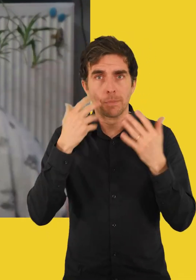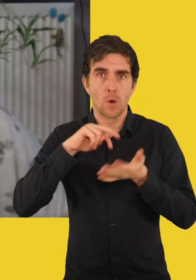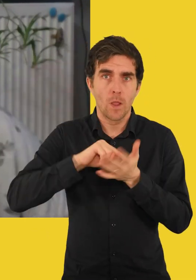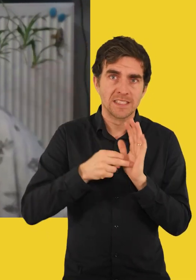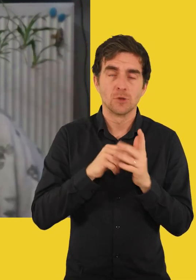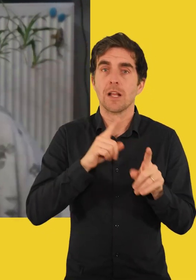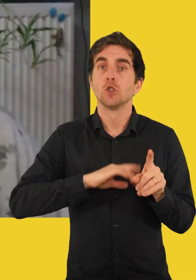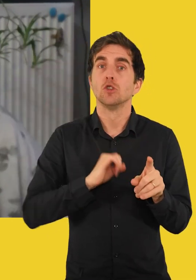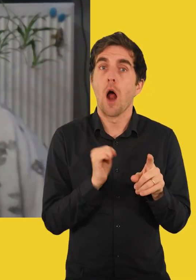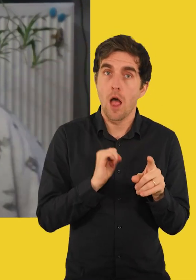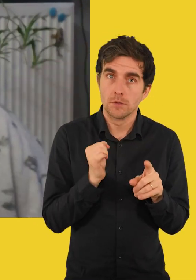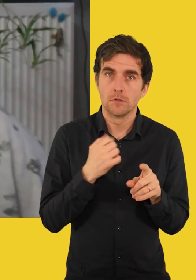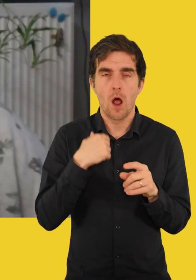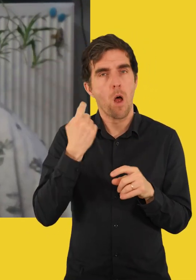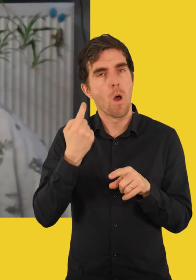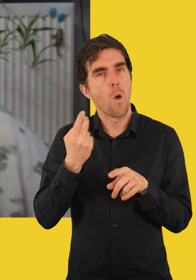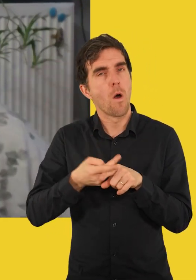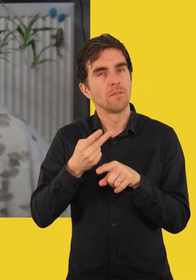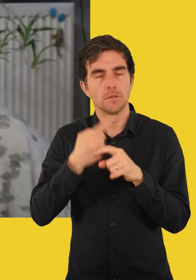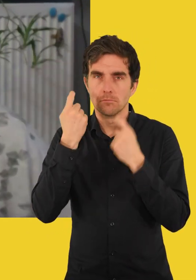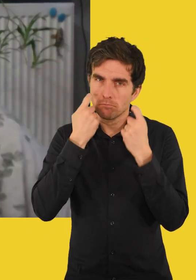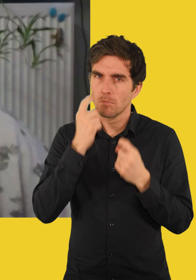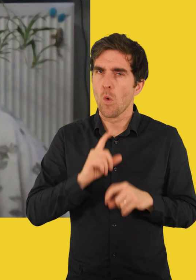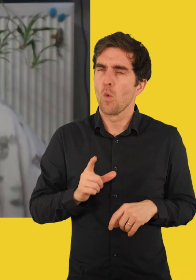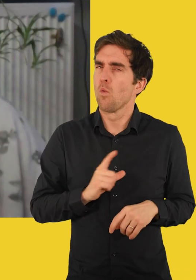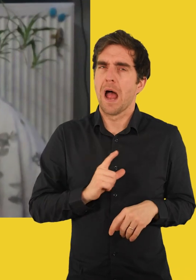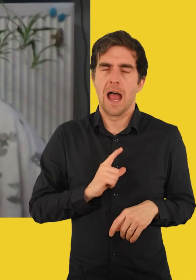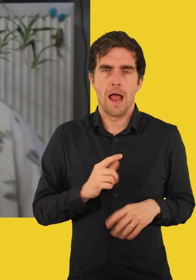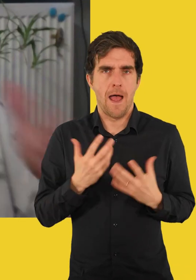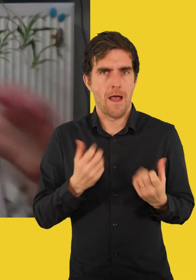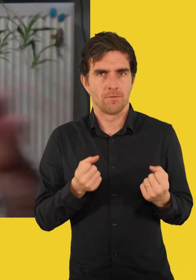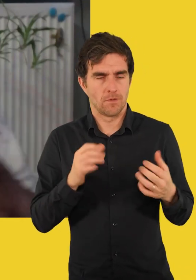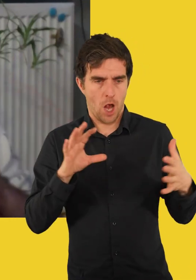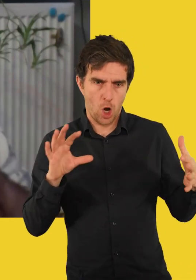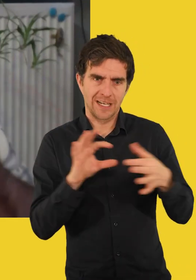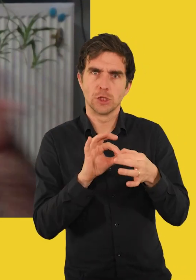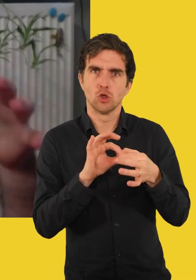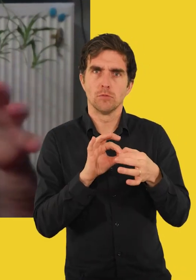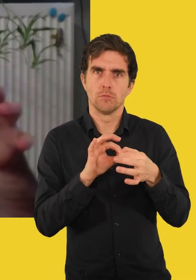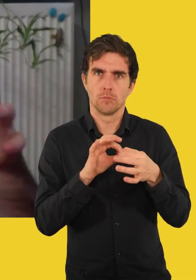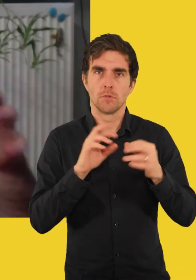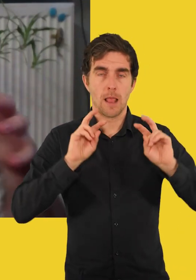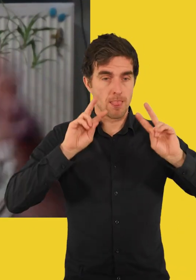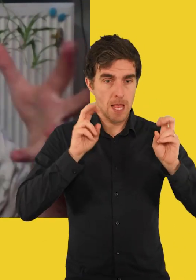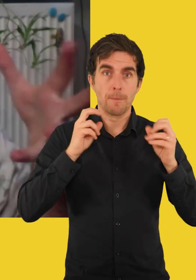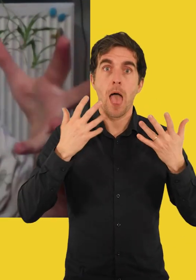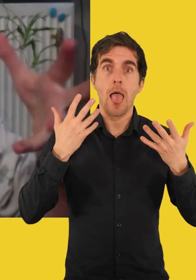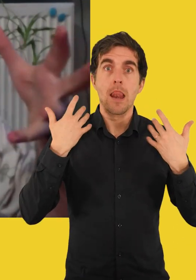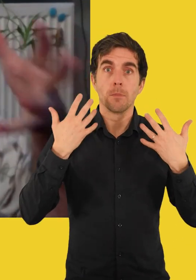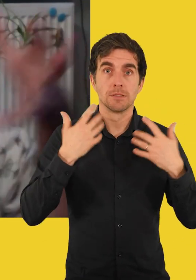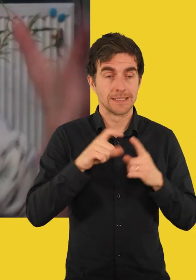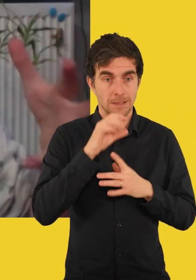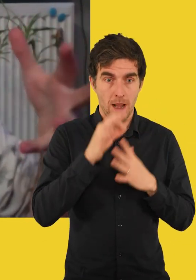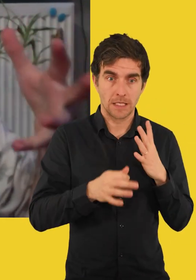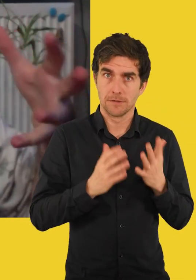climate organizers in Scotland, and I often used to wonder why, when the connections between the themes of climate and disability are